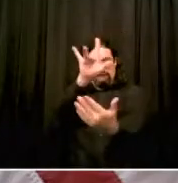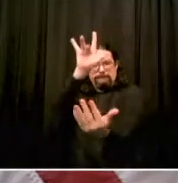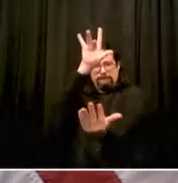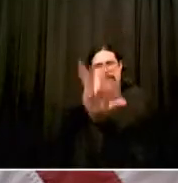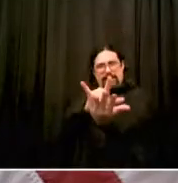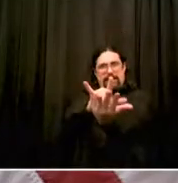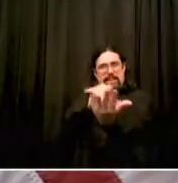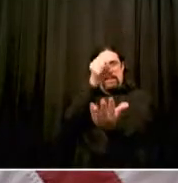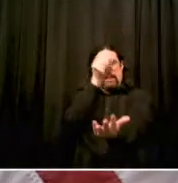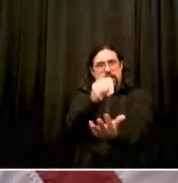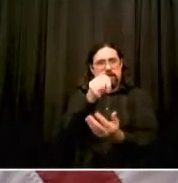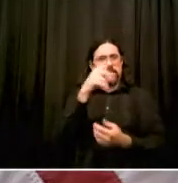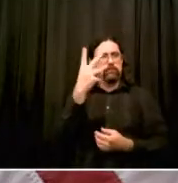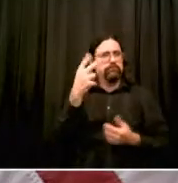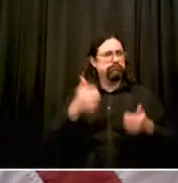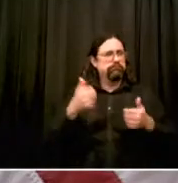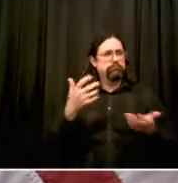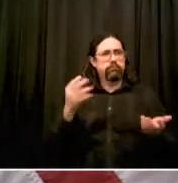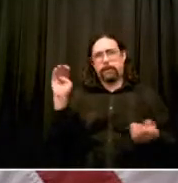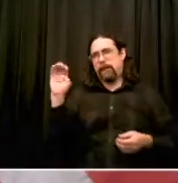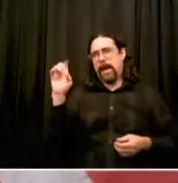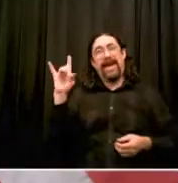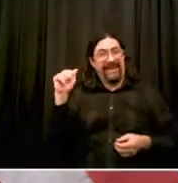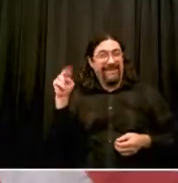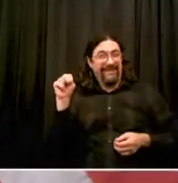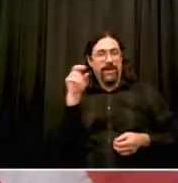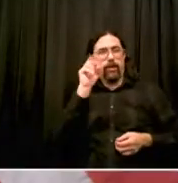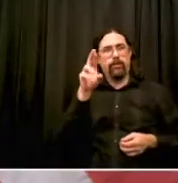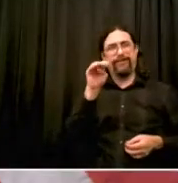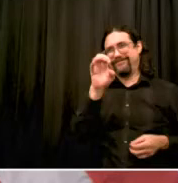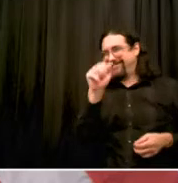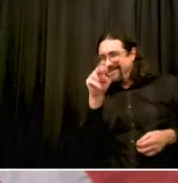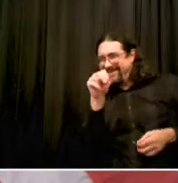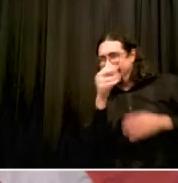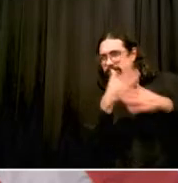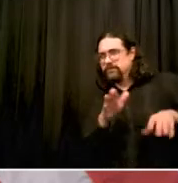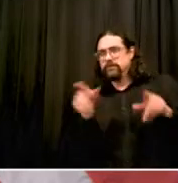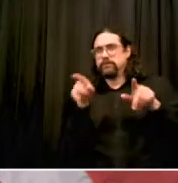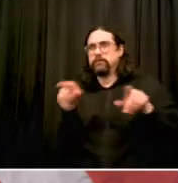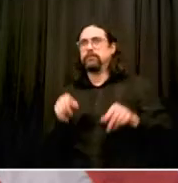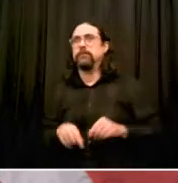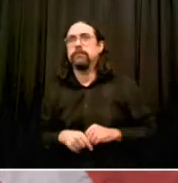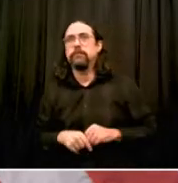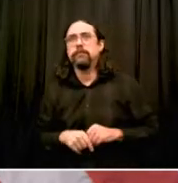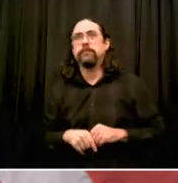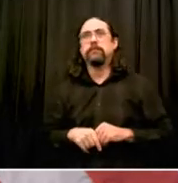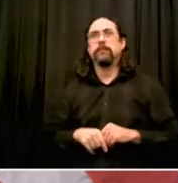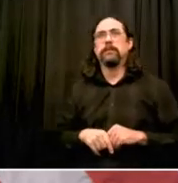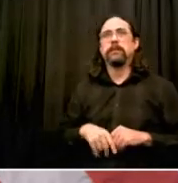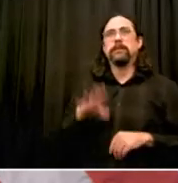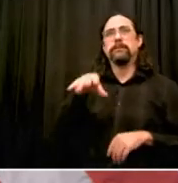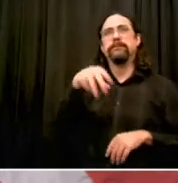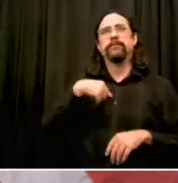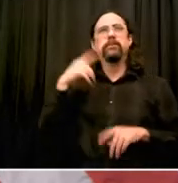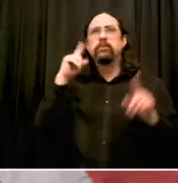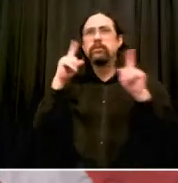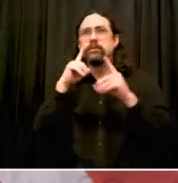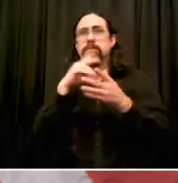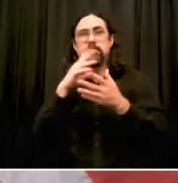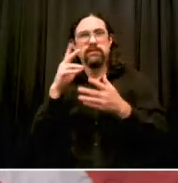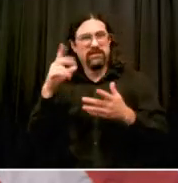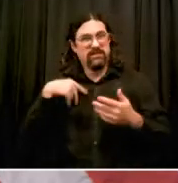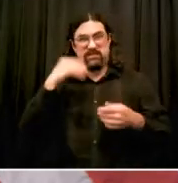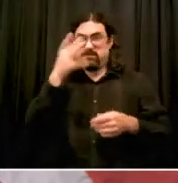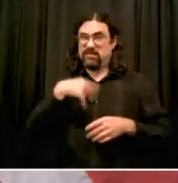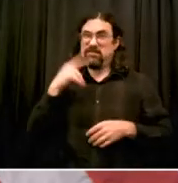speak to the methodology? Yeah, I'll start and then I'll turn it to Dr. Varma. I also just really do want to say I'm so sorry you've had to wait